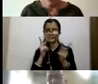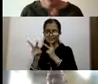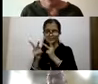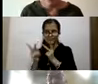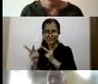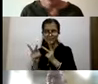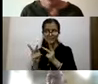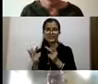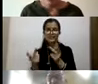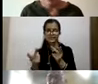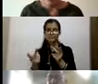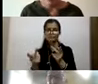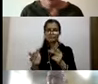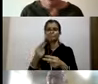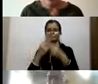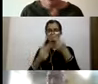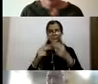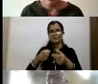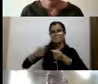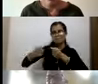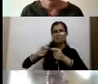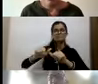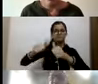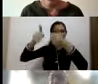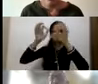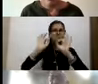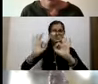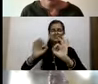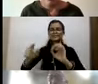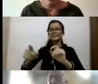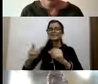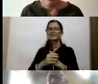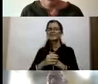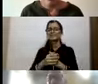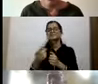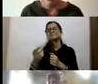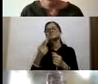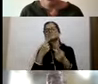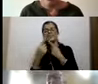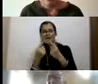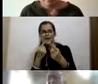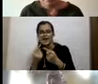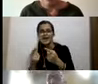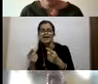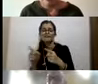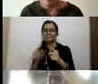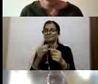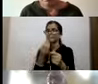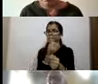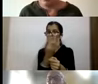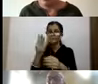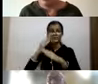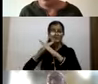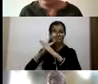of what a successful business would look like. But you also ticked off so many conservation benefits